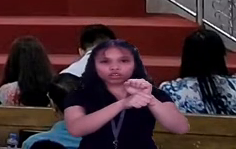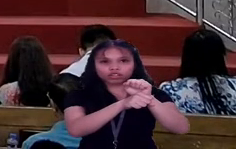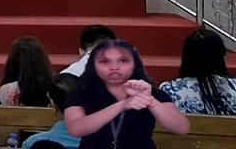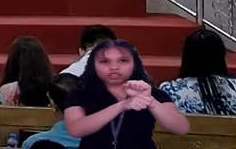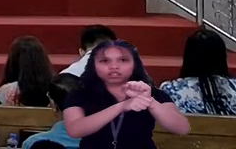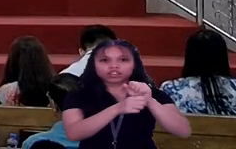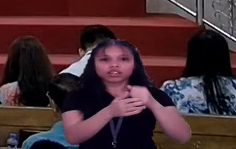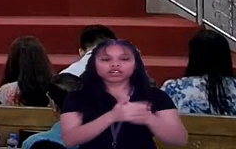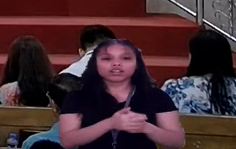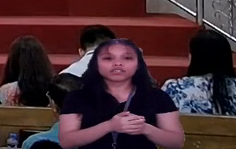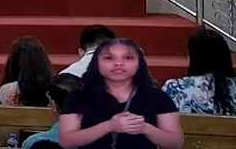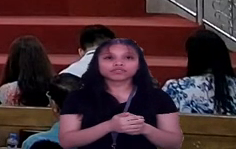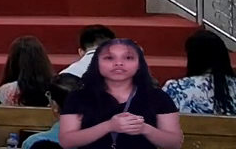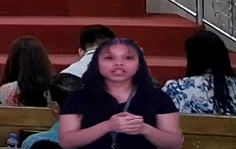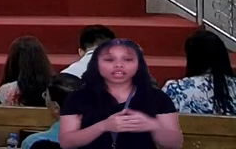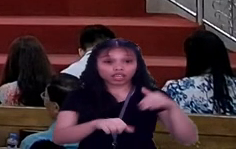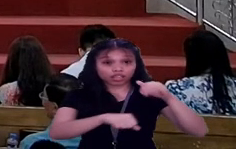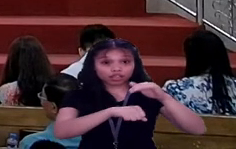the land of India.